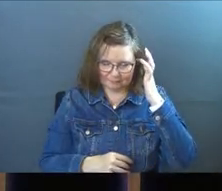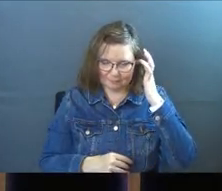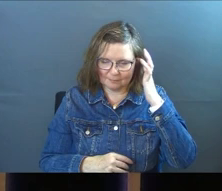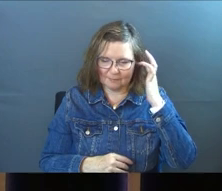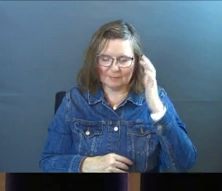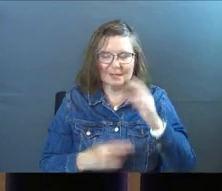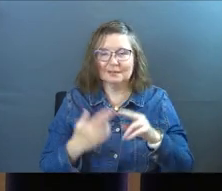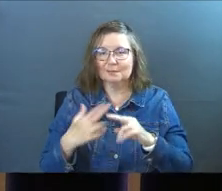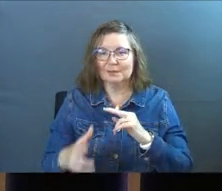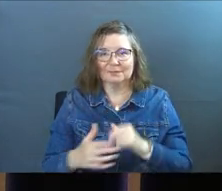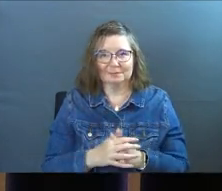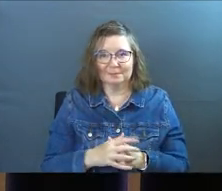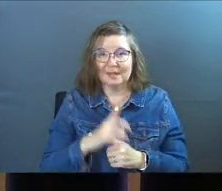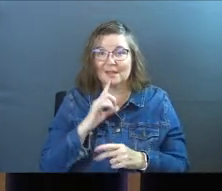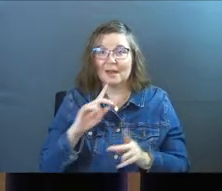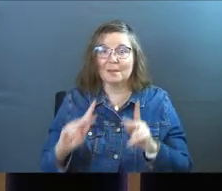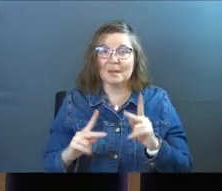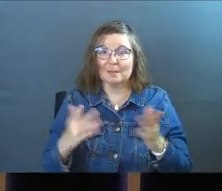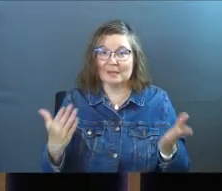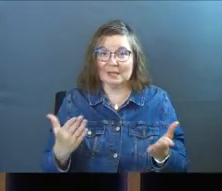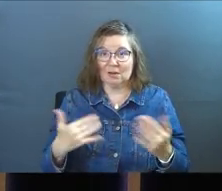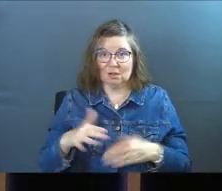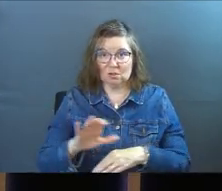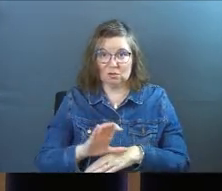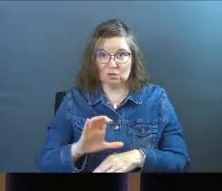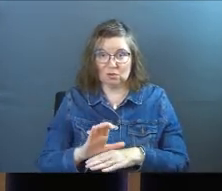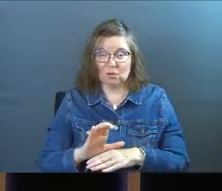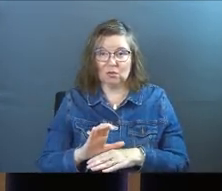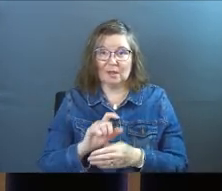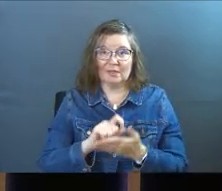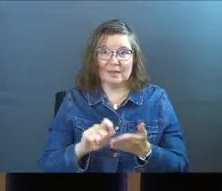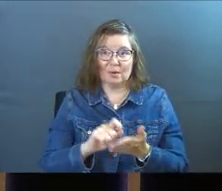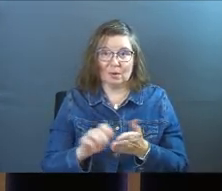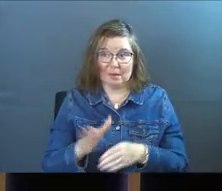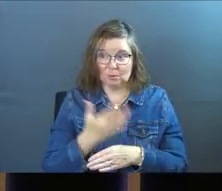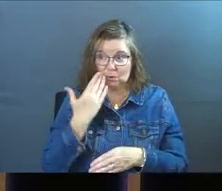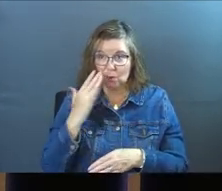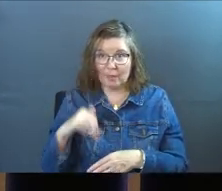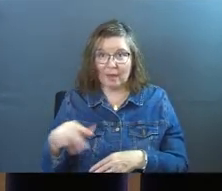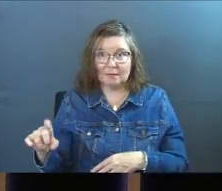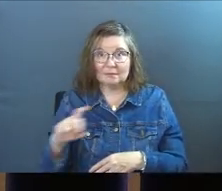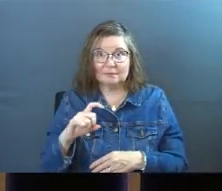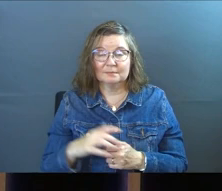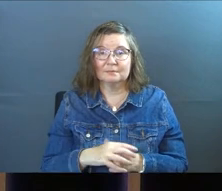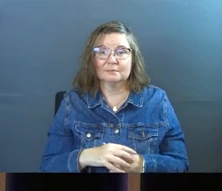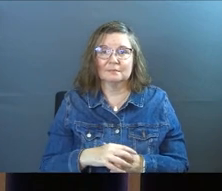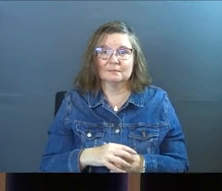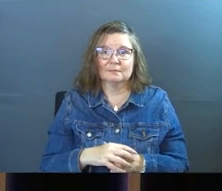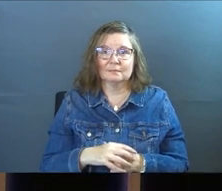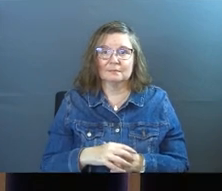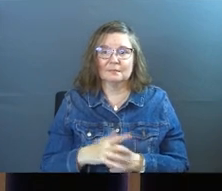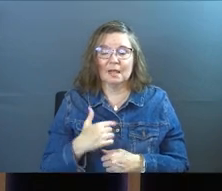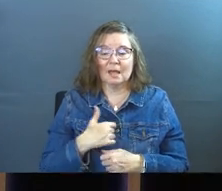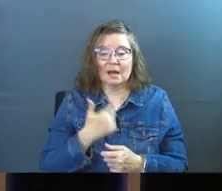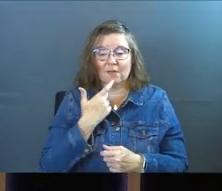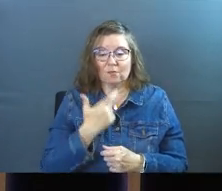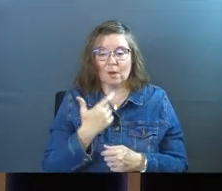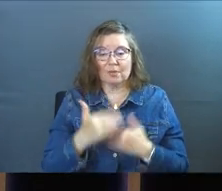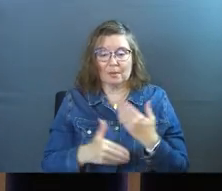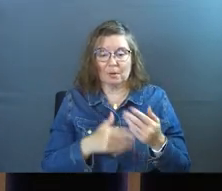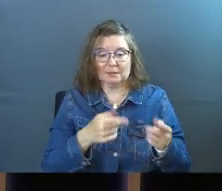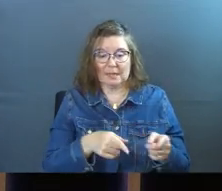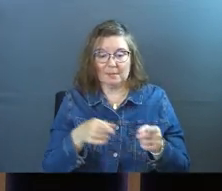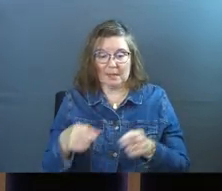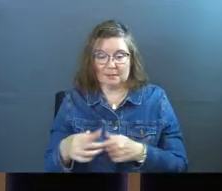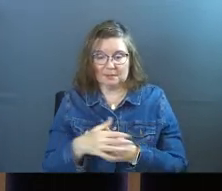Just briefly, there are people right here in this church that write music. Did you know that? And I've watched that process